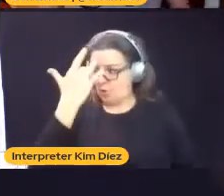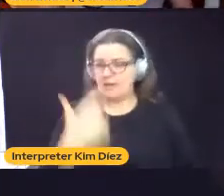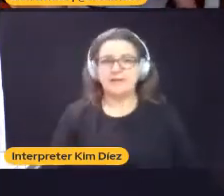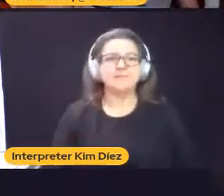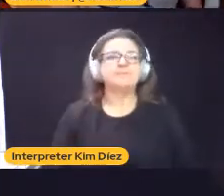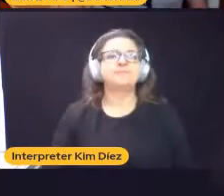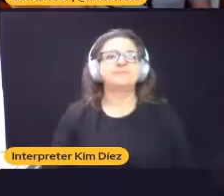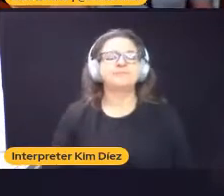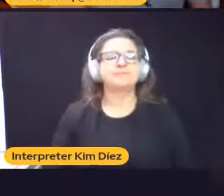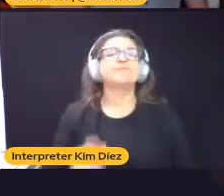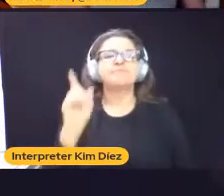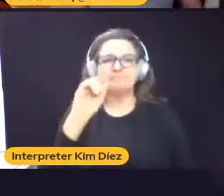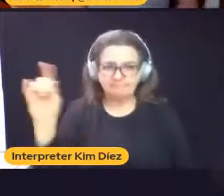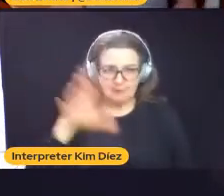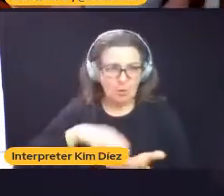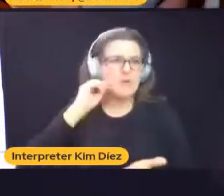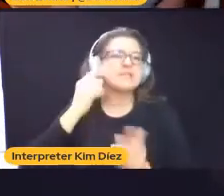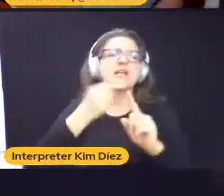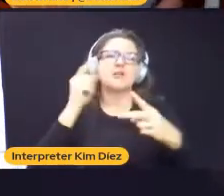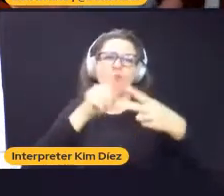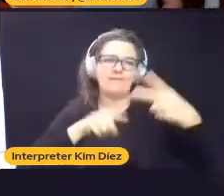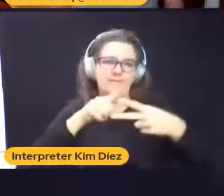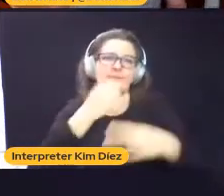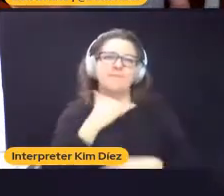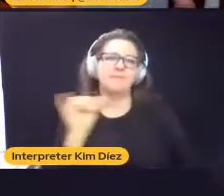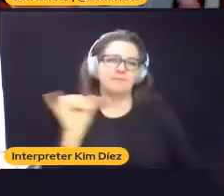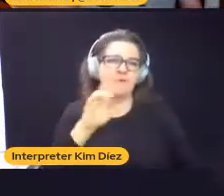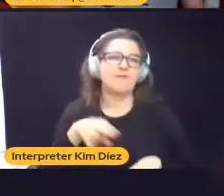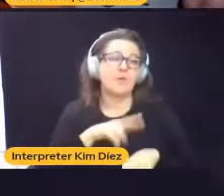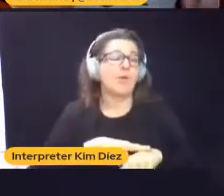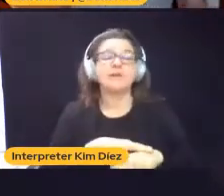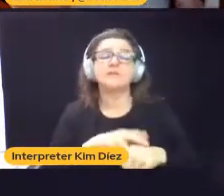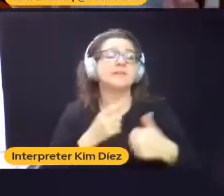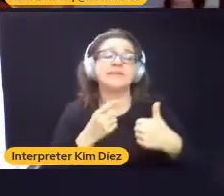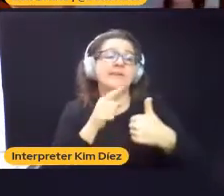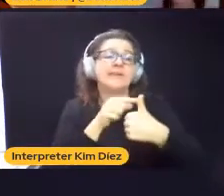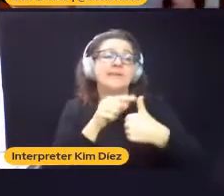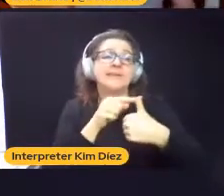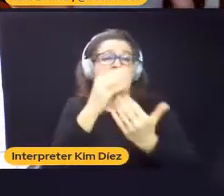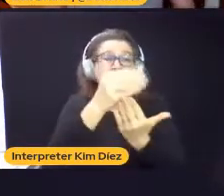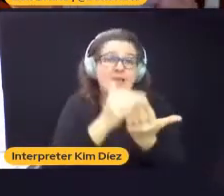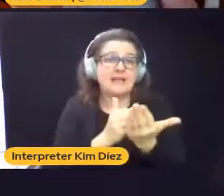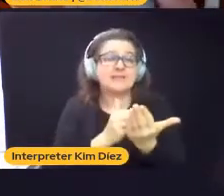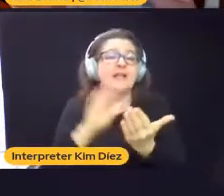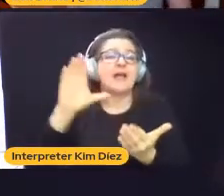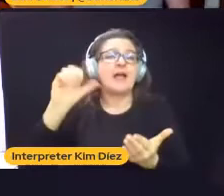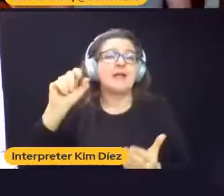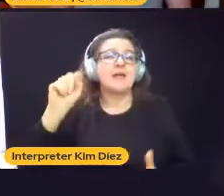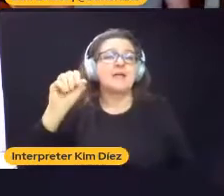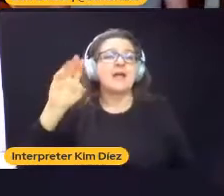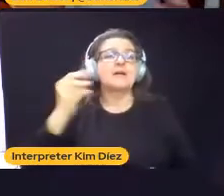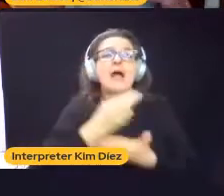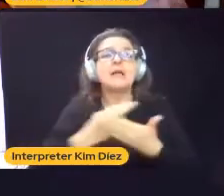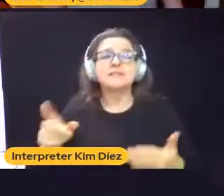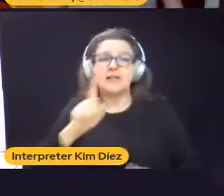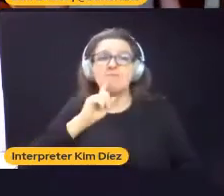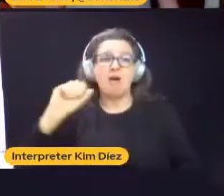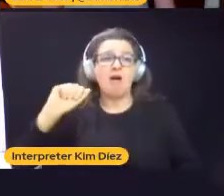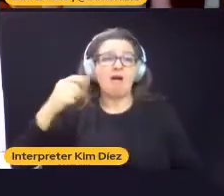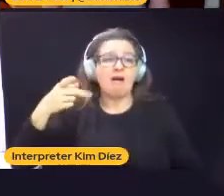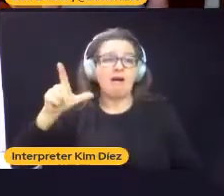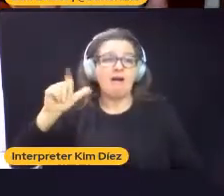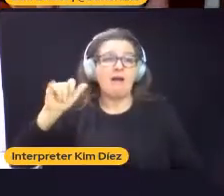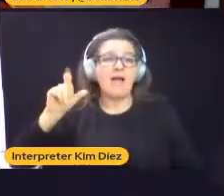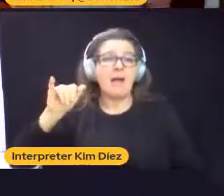We did also learn from this, of course. The main lesson here is that your custom resources are applications, and you should manage